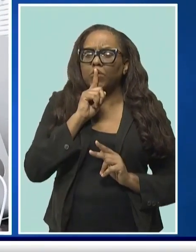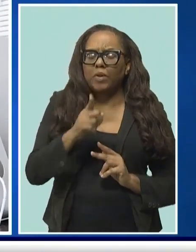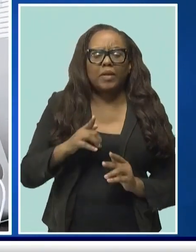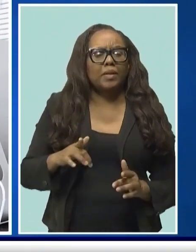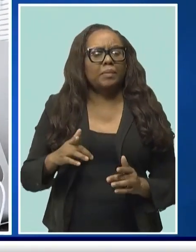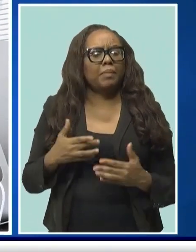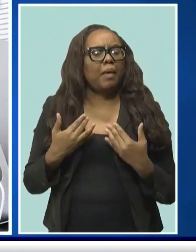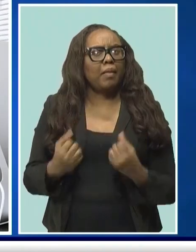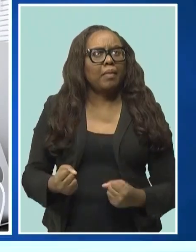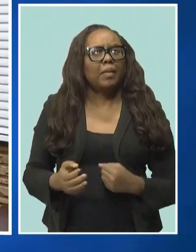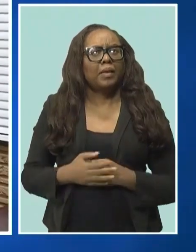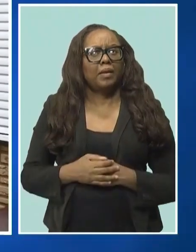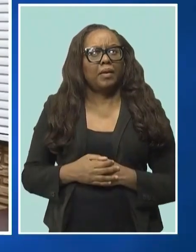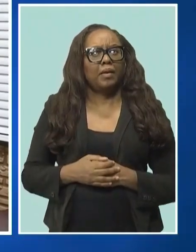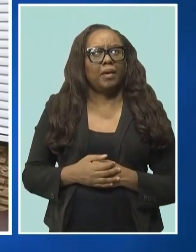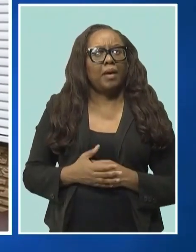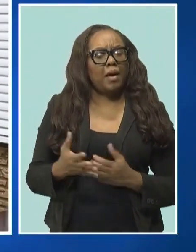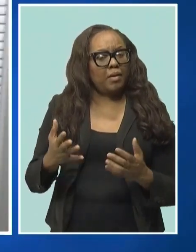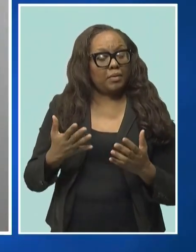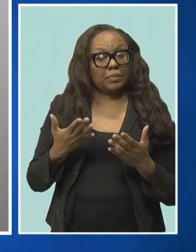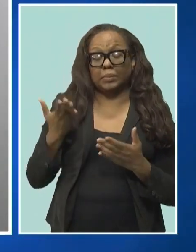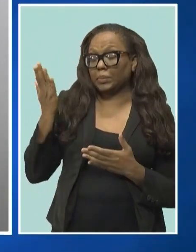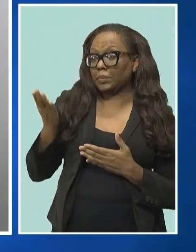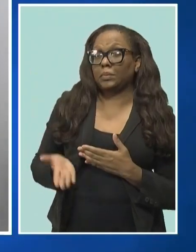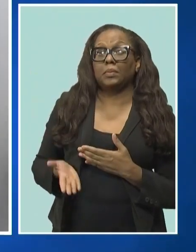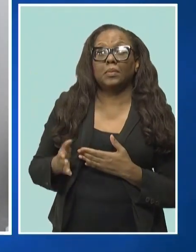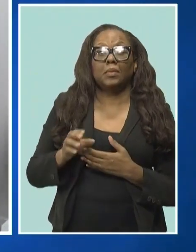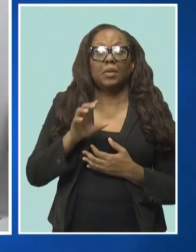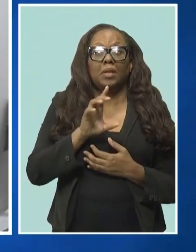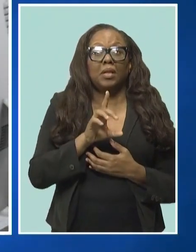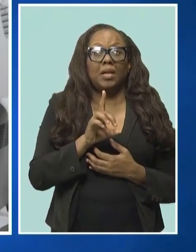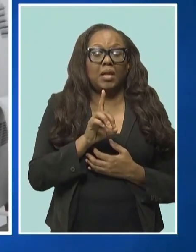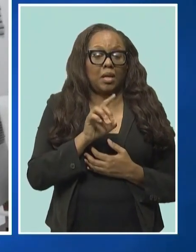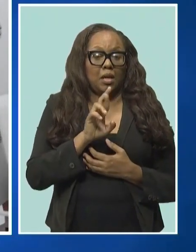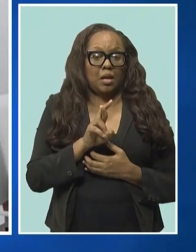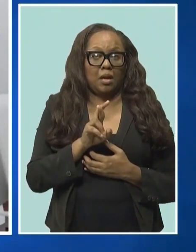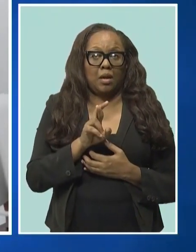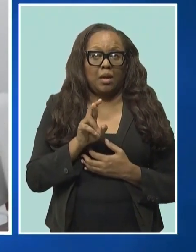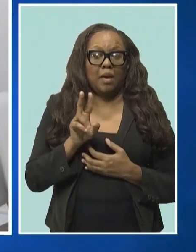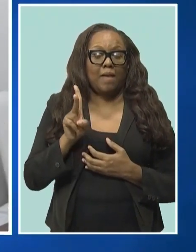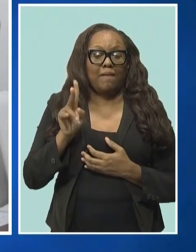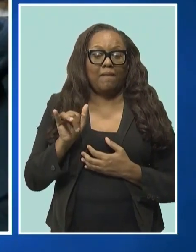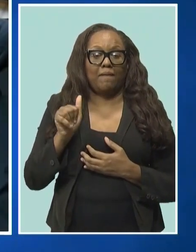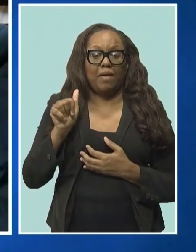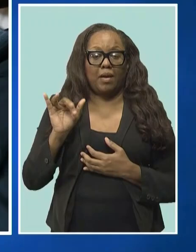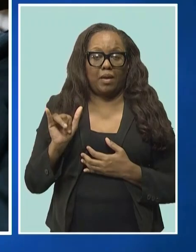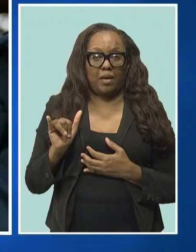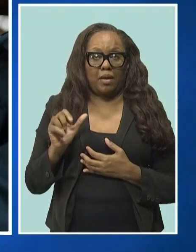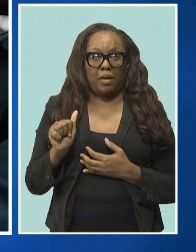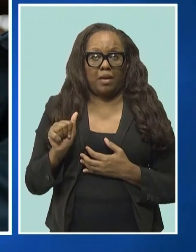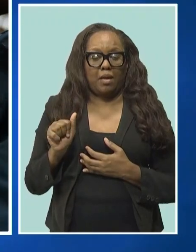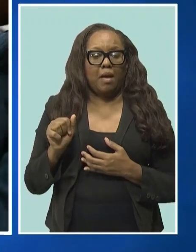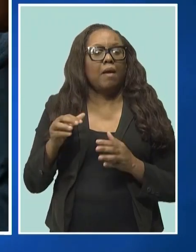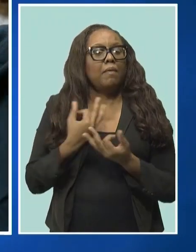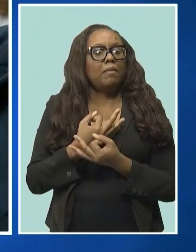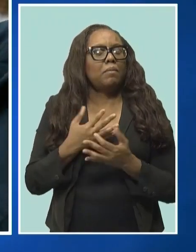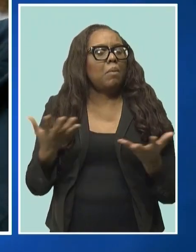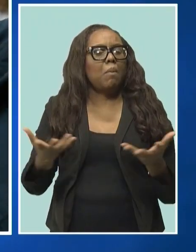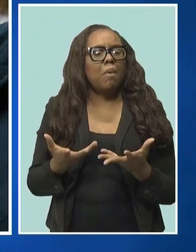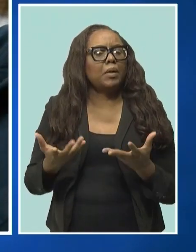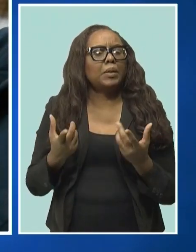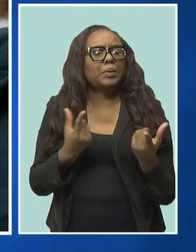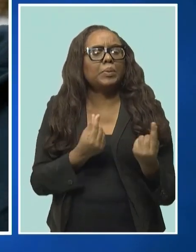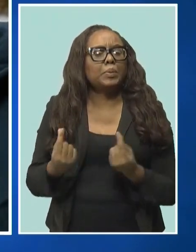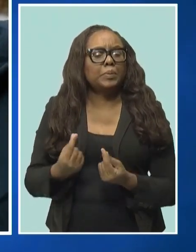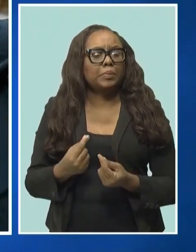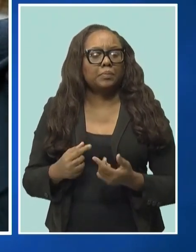non-communicable diseases in Barbados. He is Dr. Echo Vaya, and his contribution involves free blood pressure checks